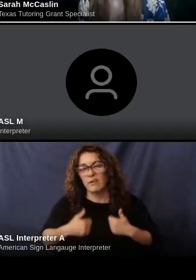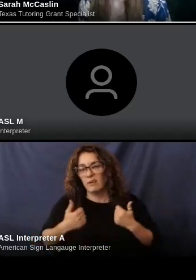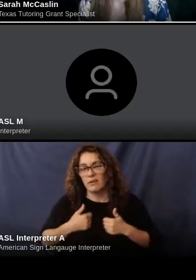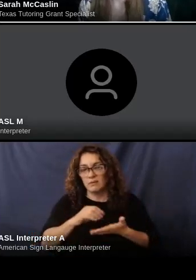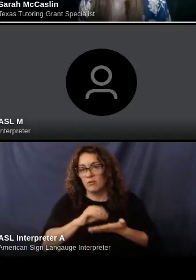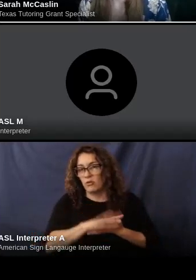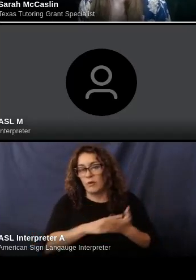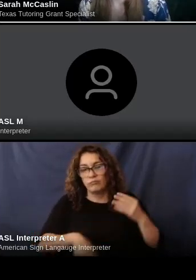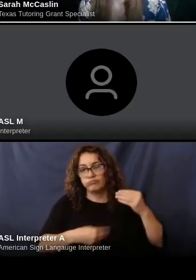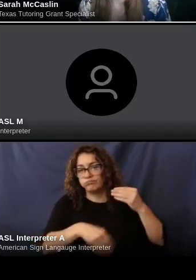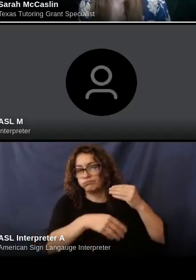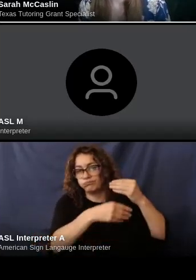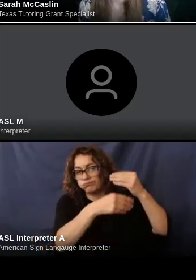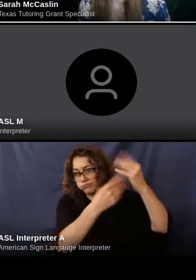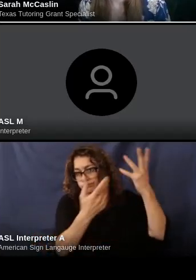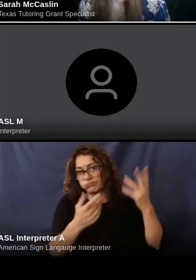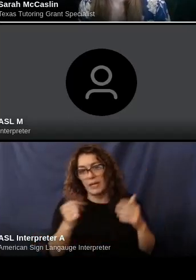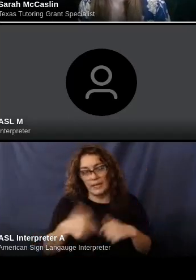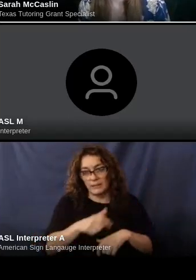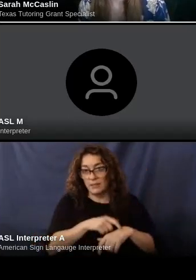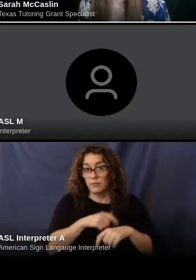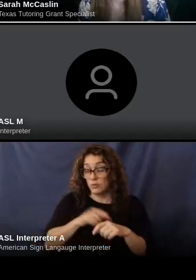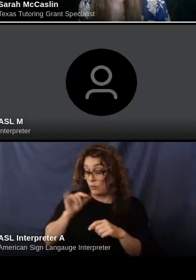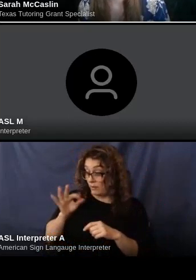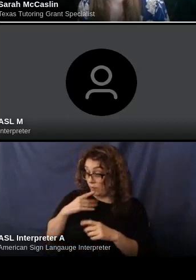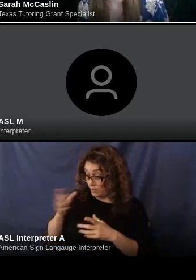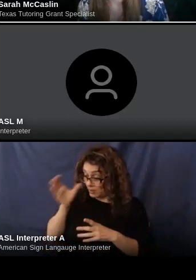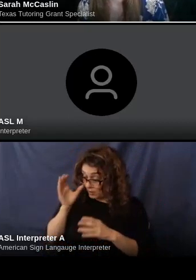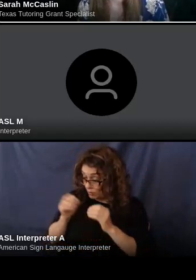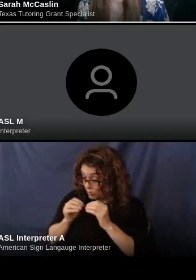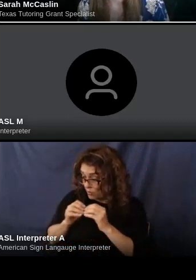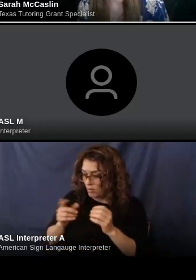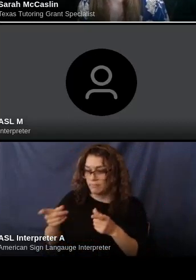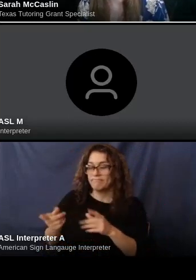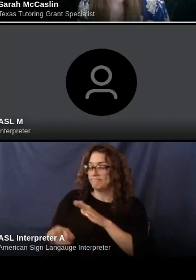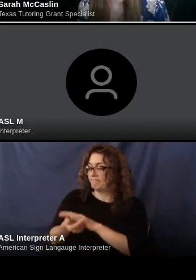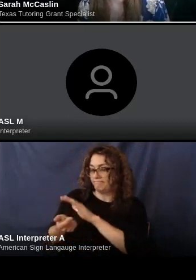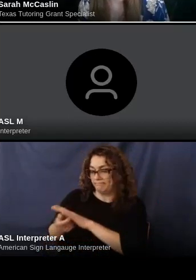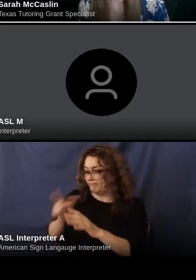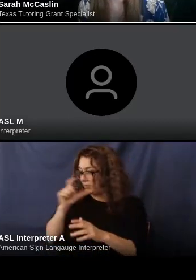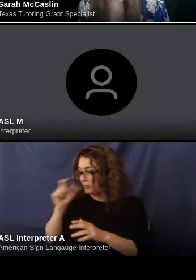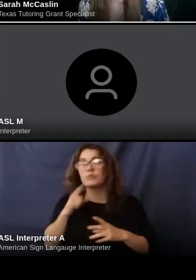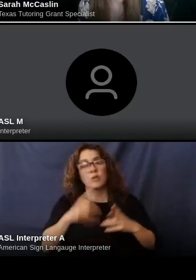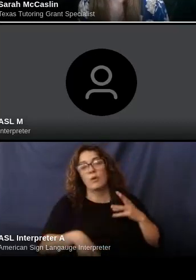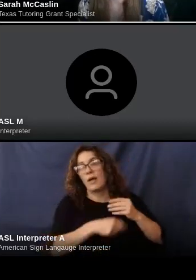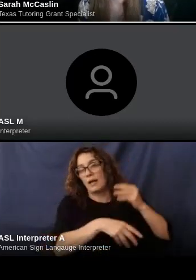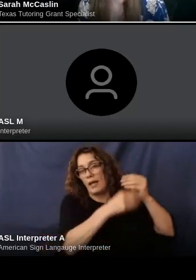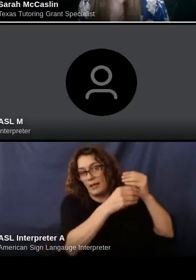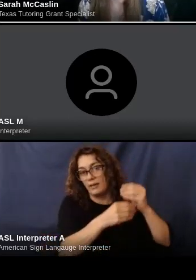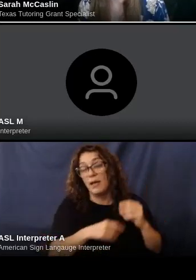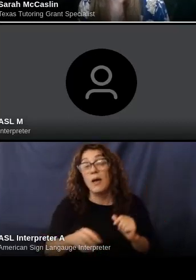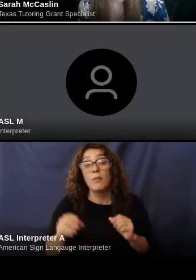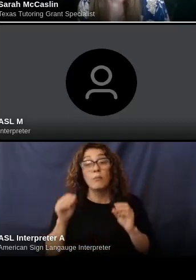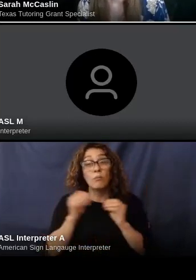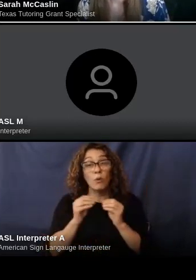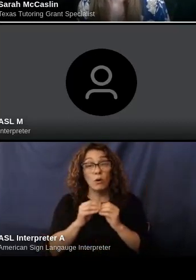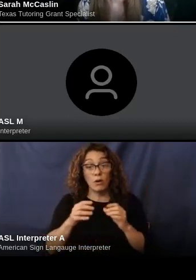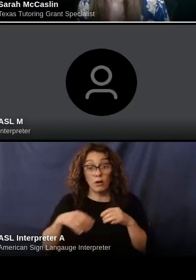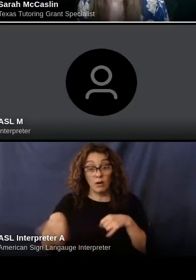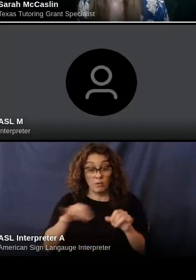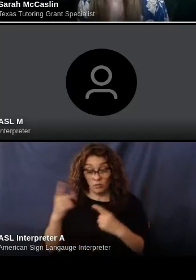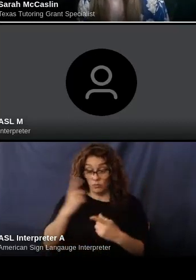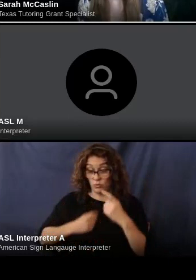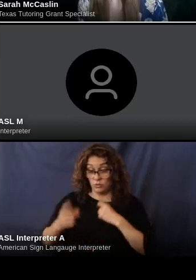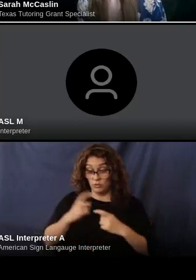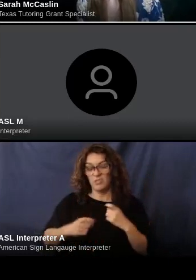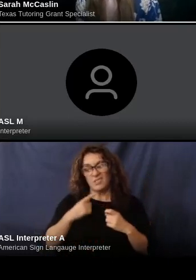guys about how you're choosing to spend your Decision 6 dollars, or as I'm getting emails and questions and ideas, this list